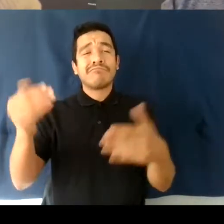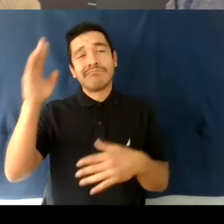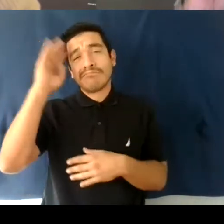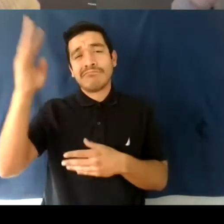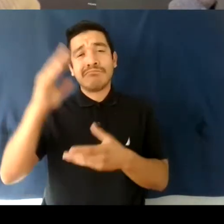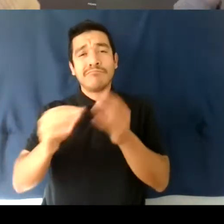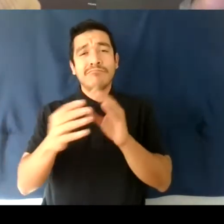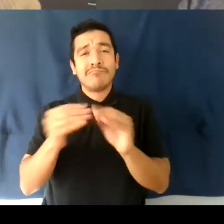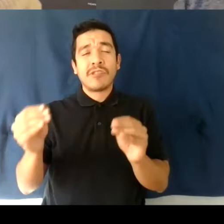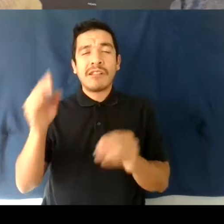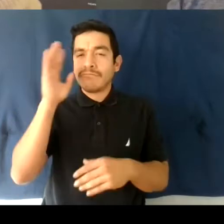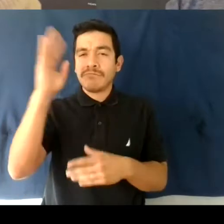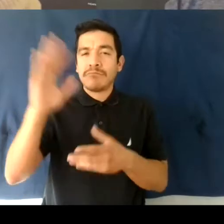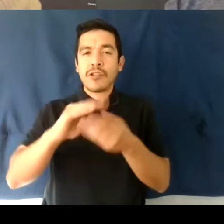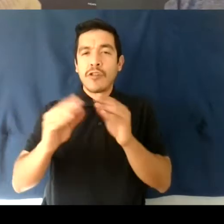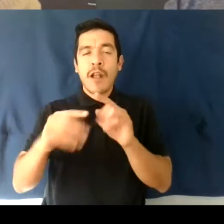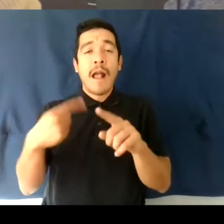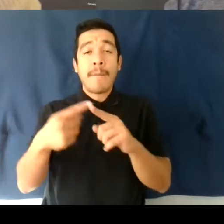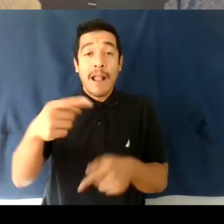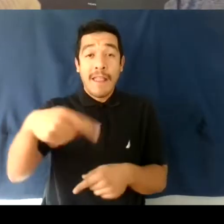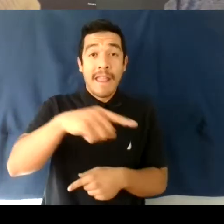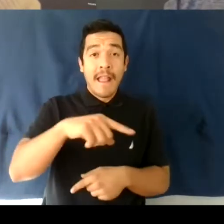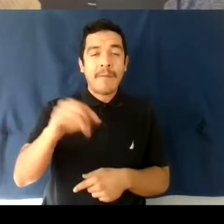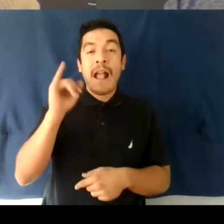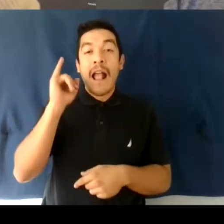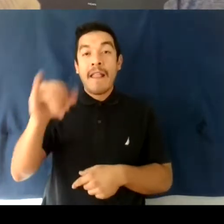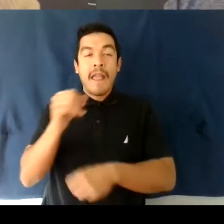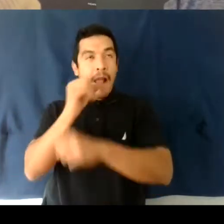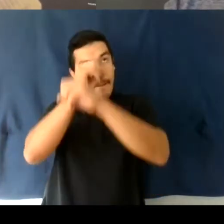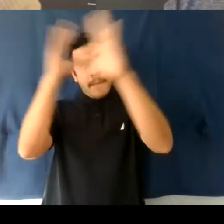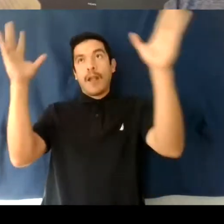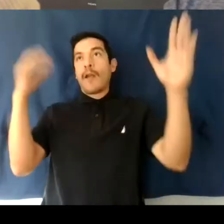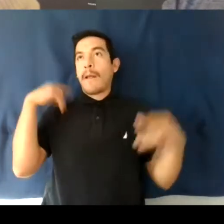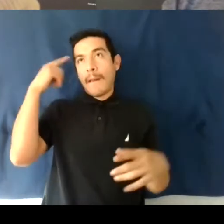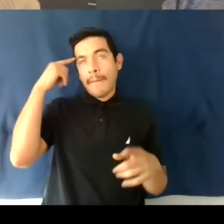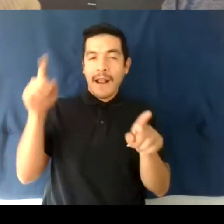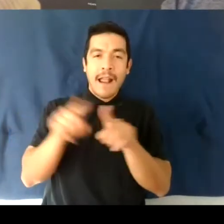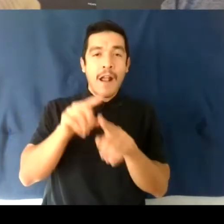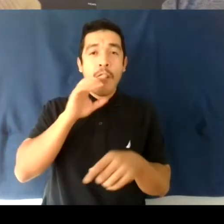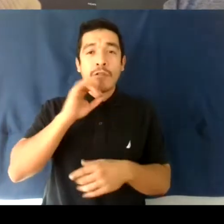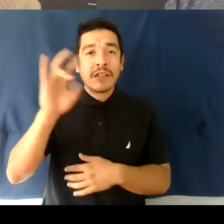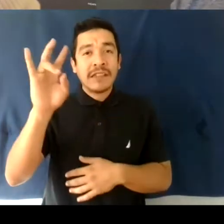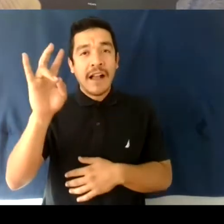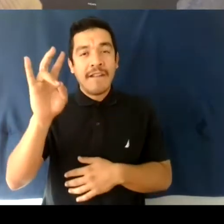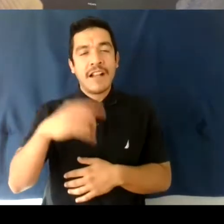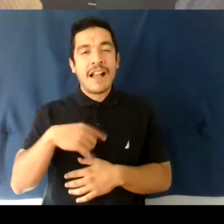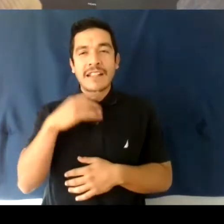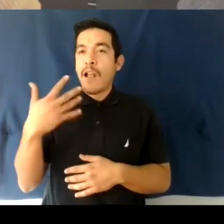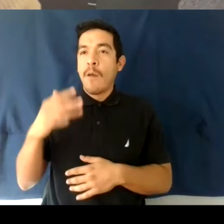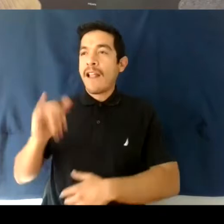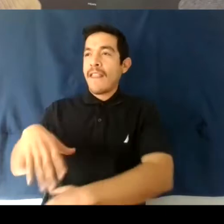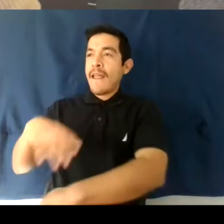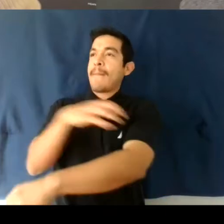about them. And it just like blew my mind as like a 7-year-old. I was like, whoa, like the power